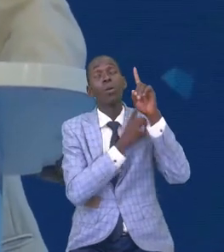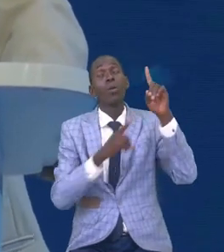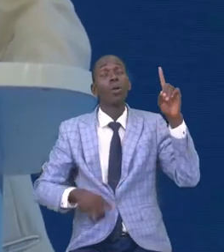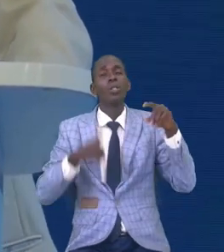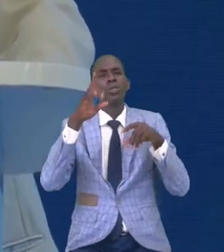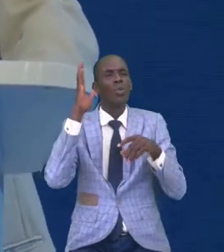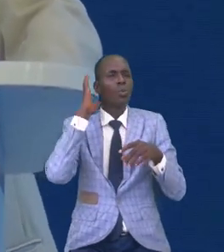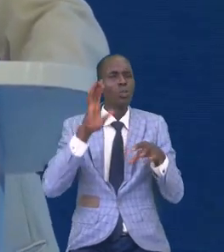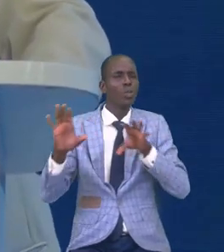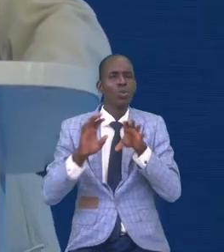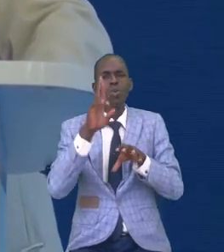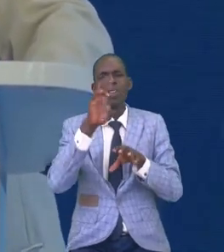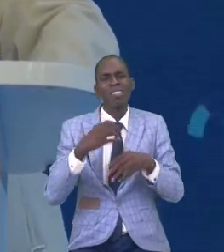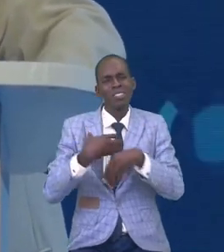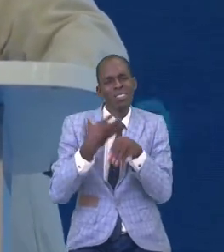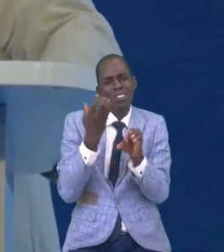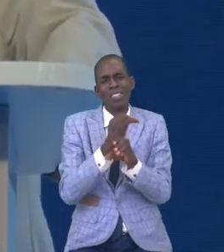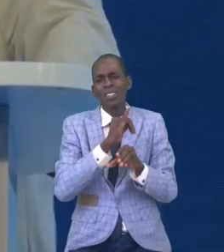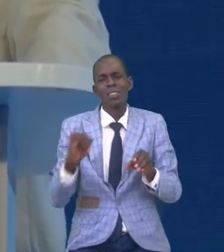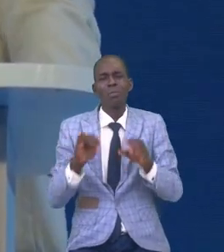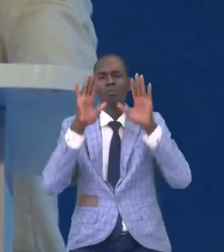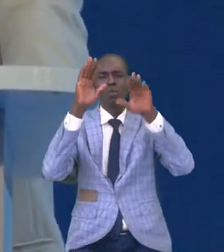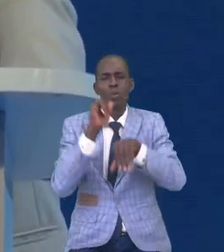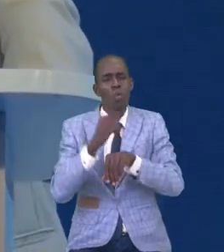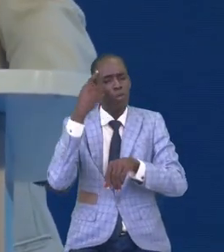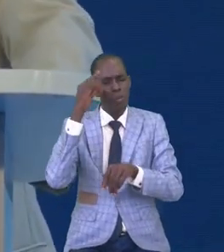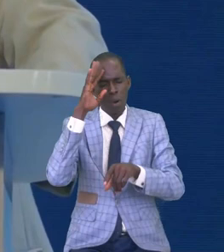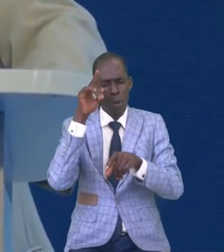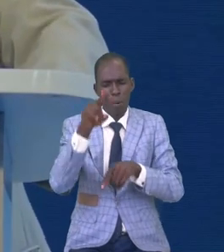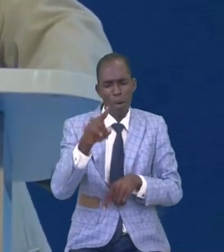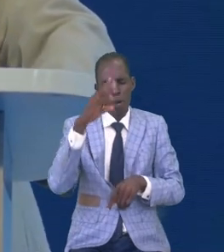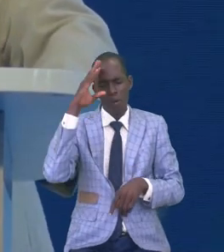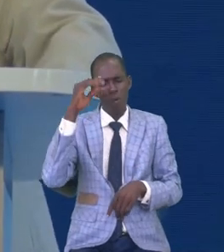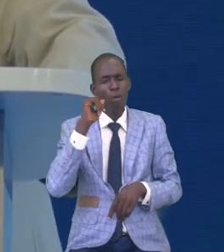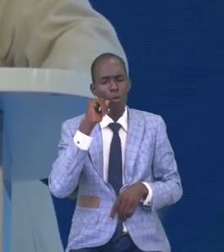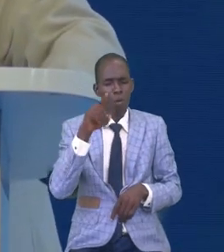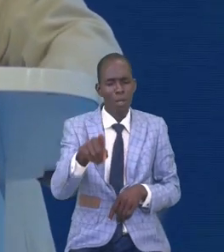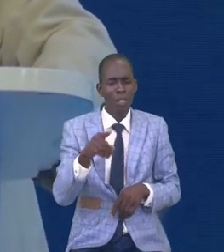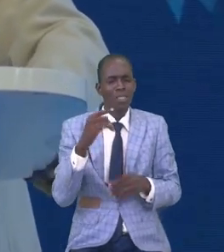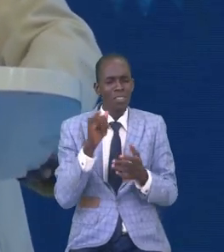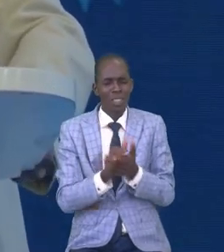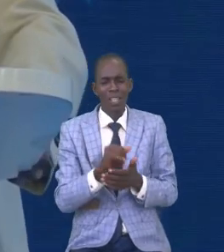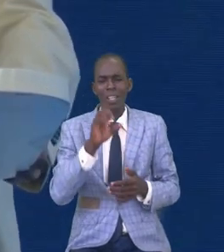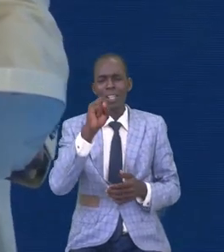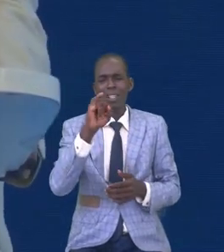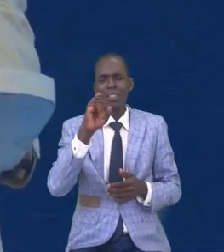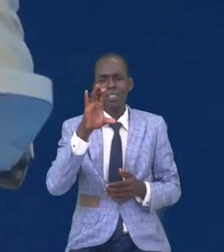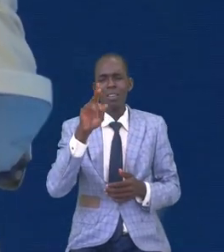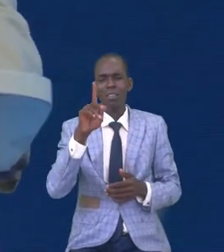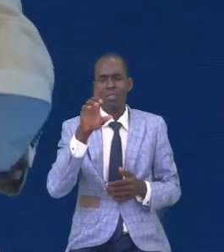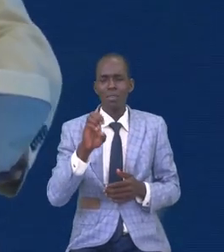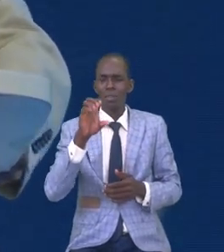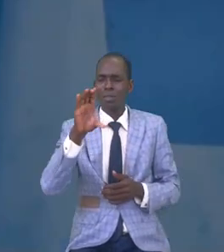a creative miracle for him, for her, that sickle cell will be healed